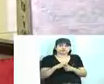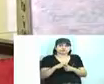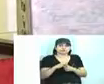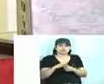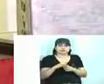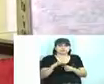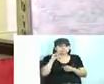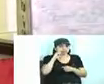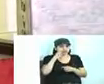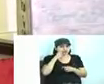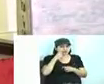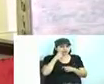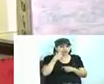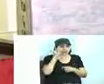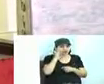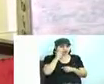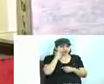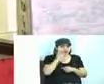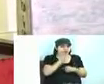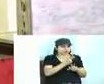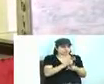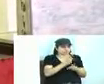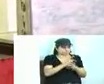Apple a day keeps the doctor away.